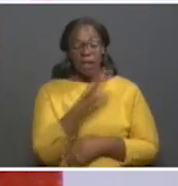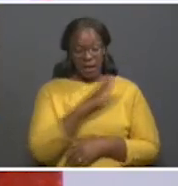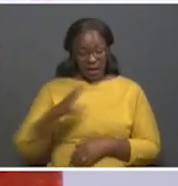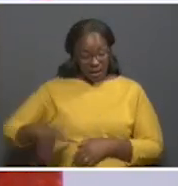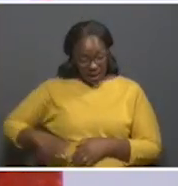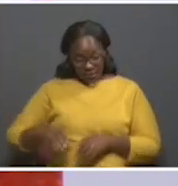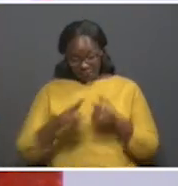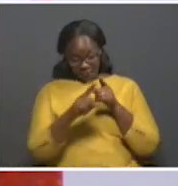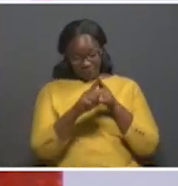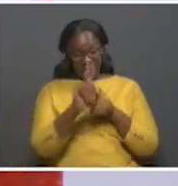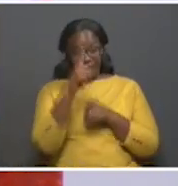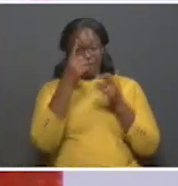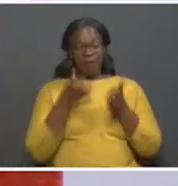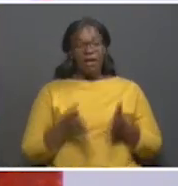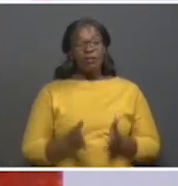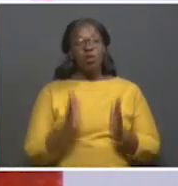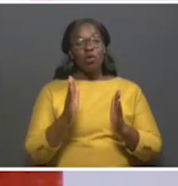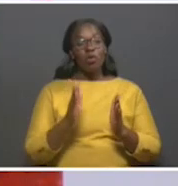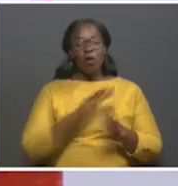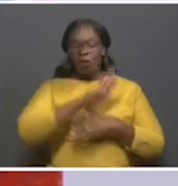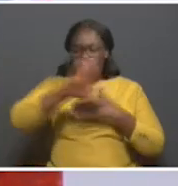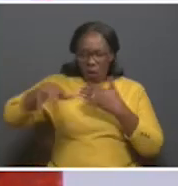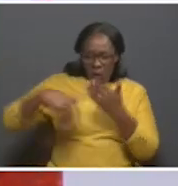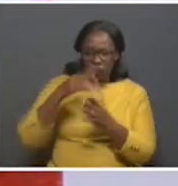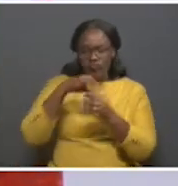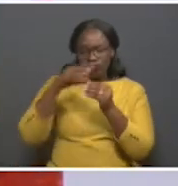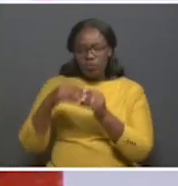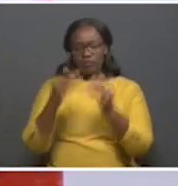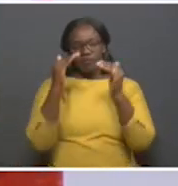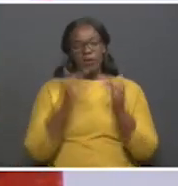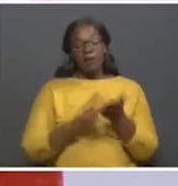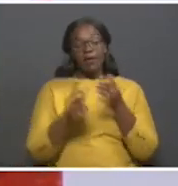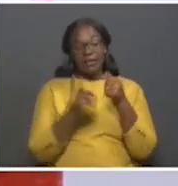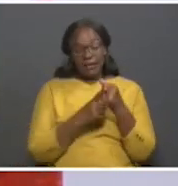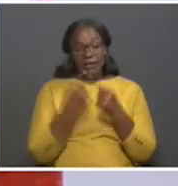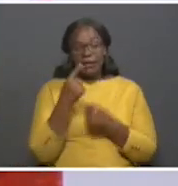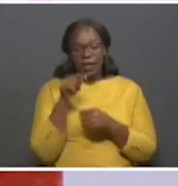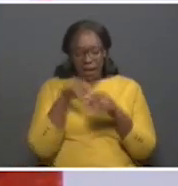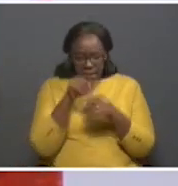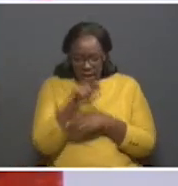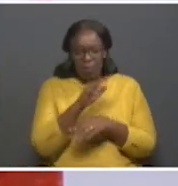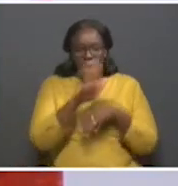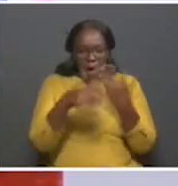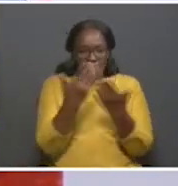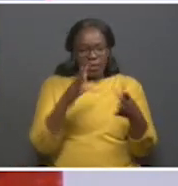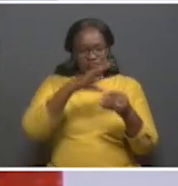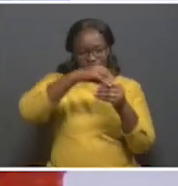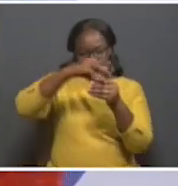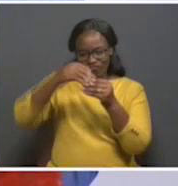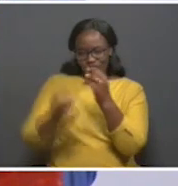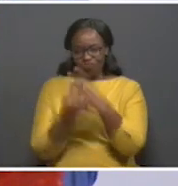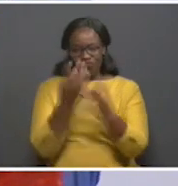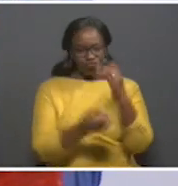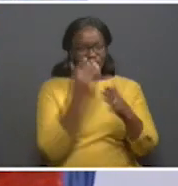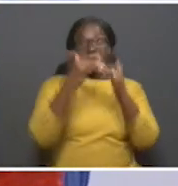the firstborn, you know, of all creation. Verse 16 reveals that in him all things were created in